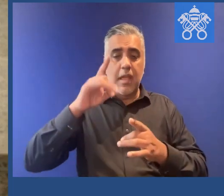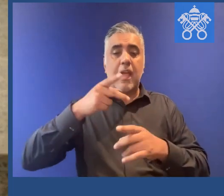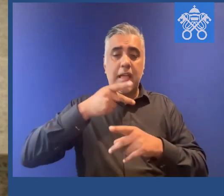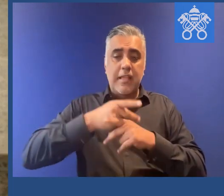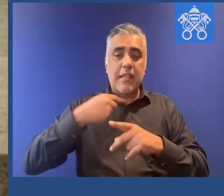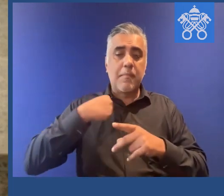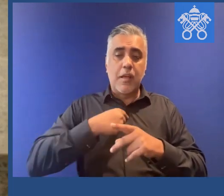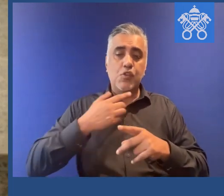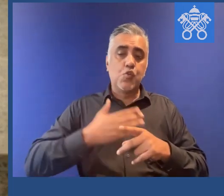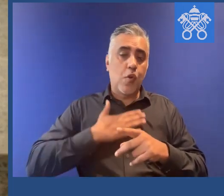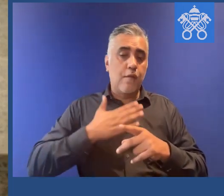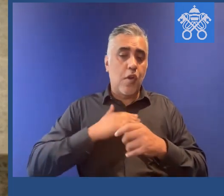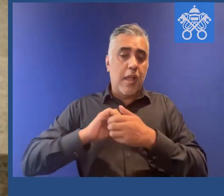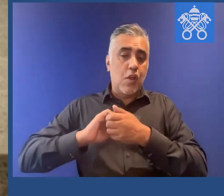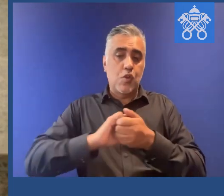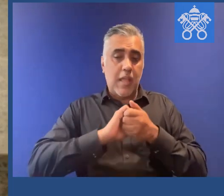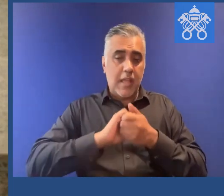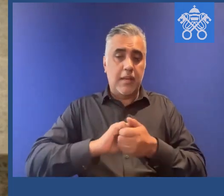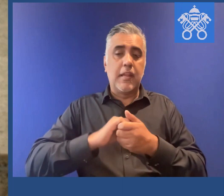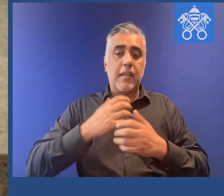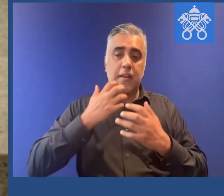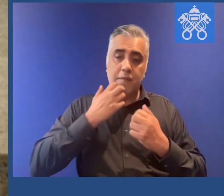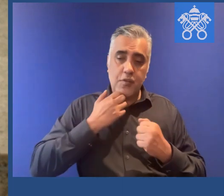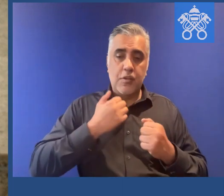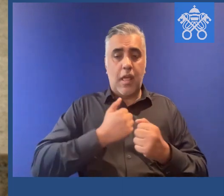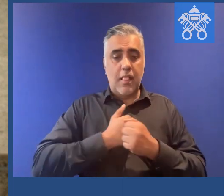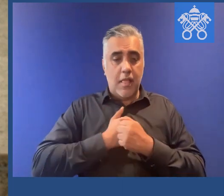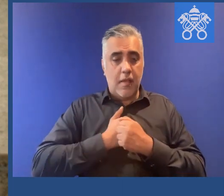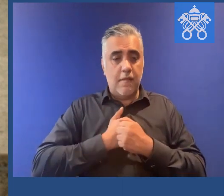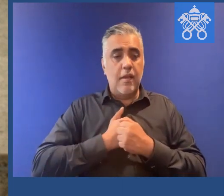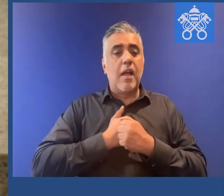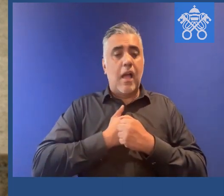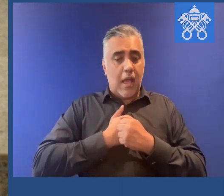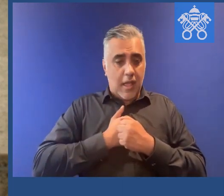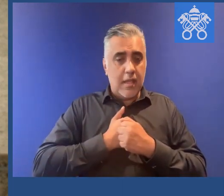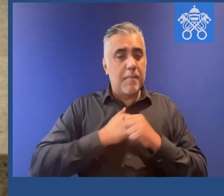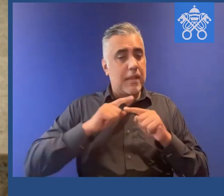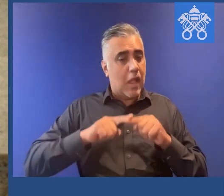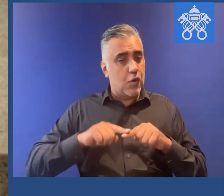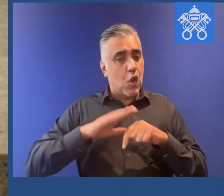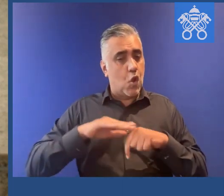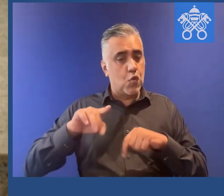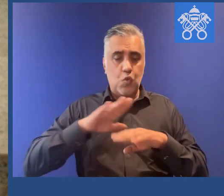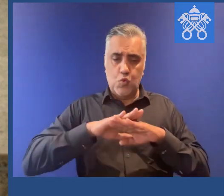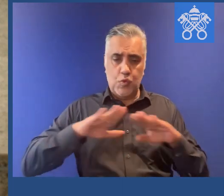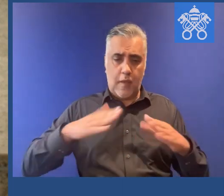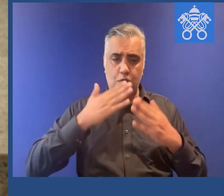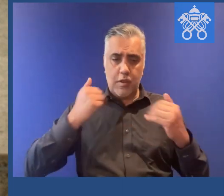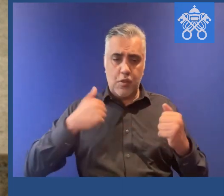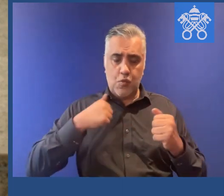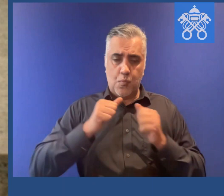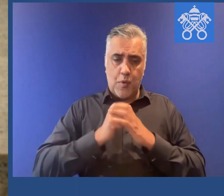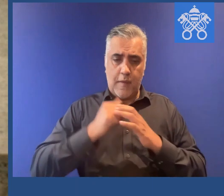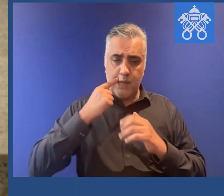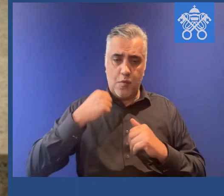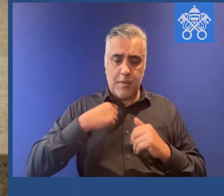and keep us joyful and united in affection and love. I am counting on you. Do not forget to pray for